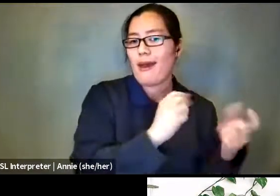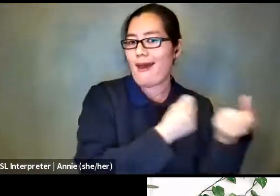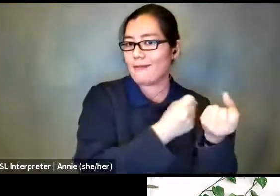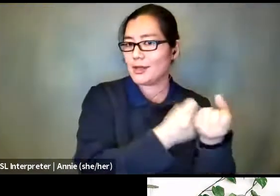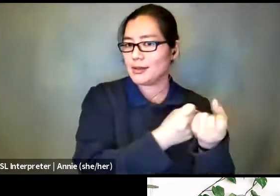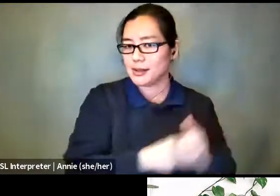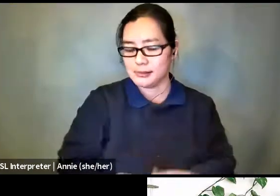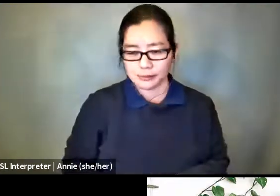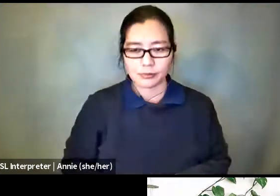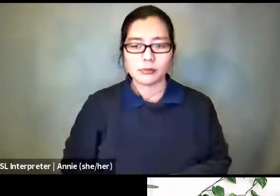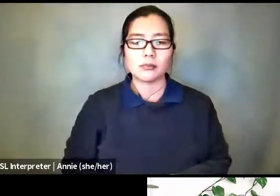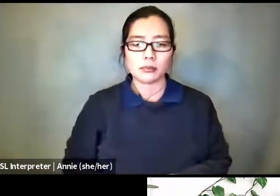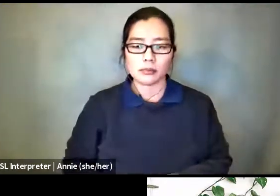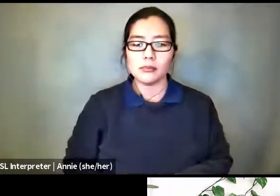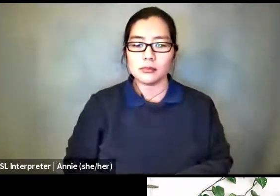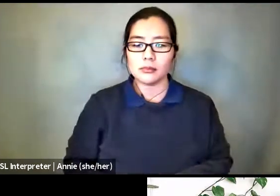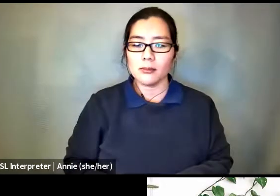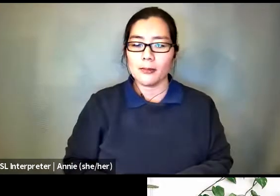So